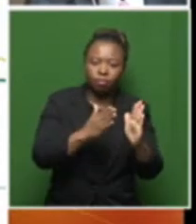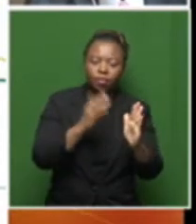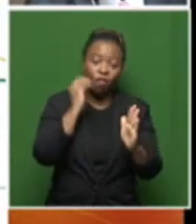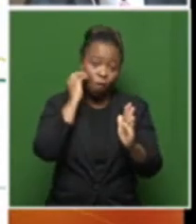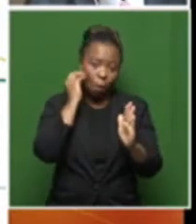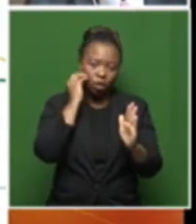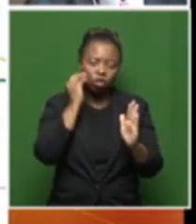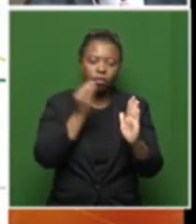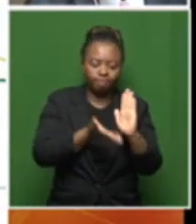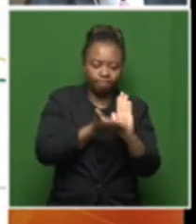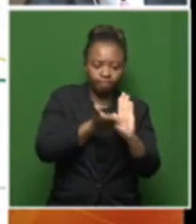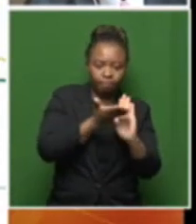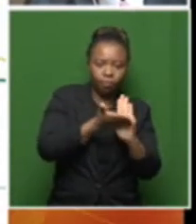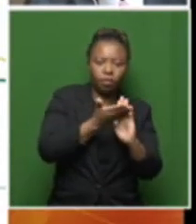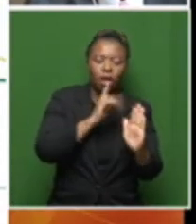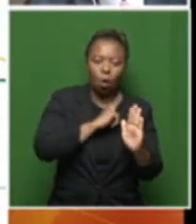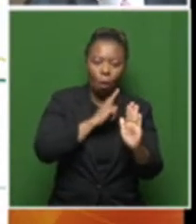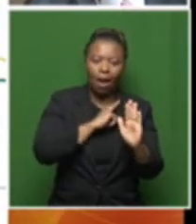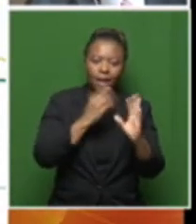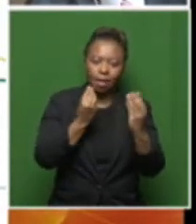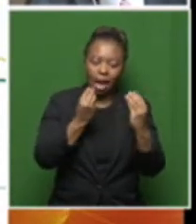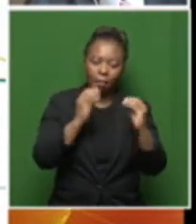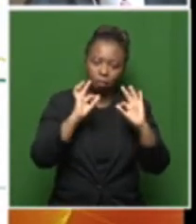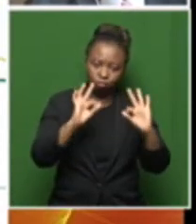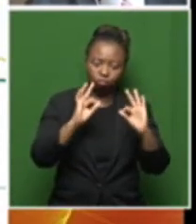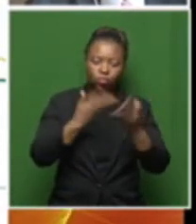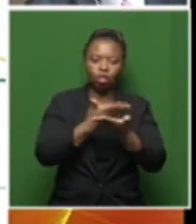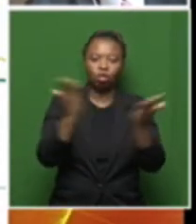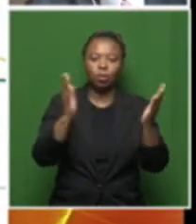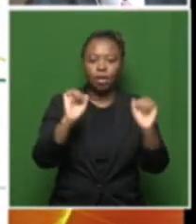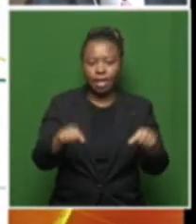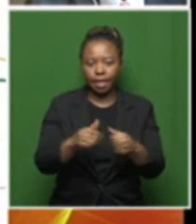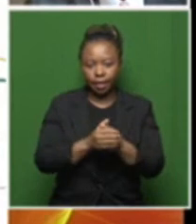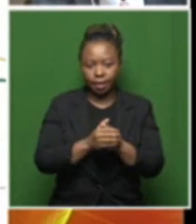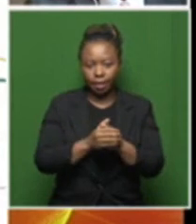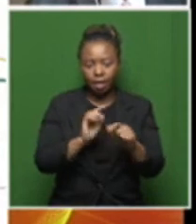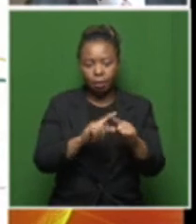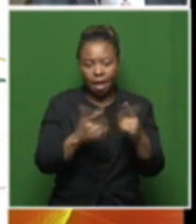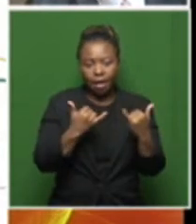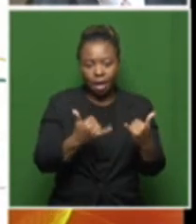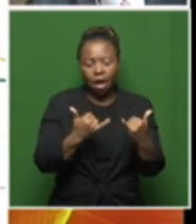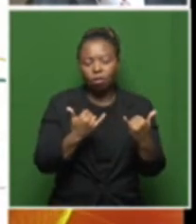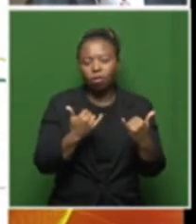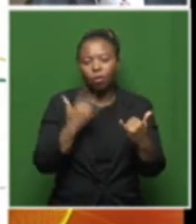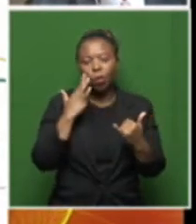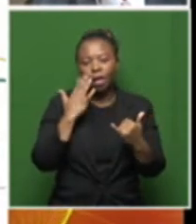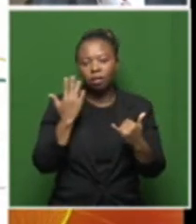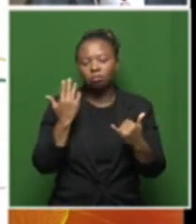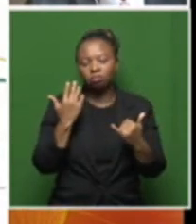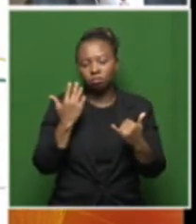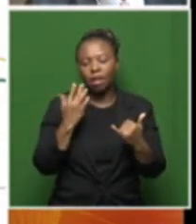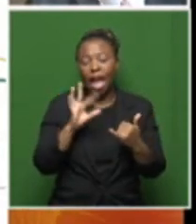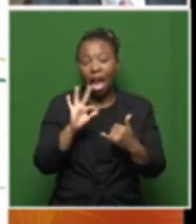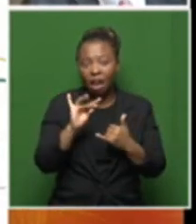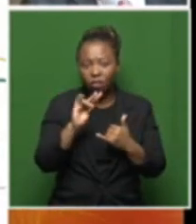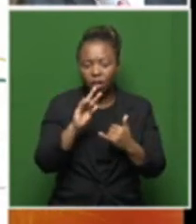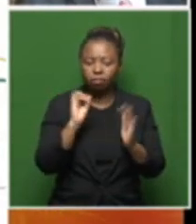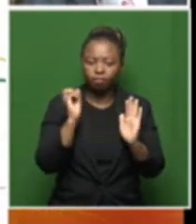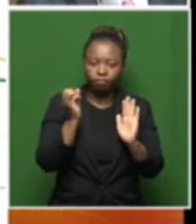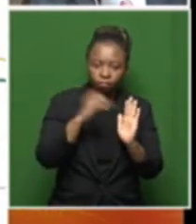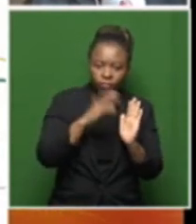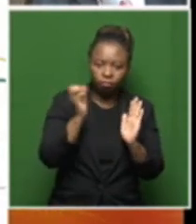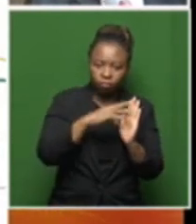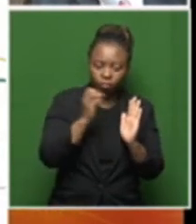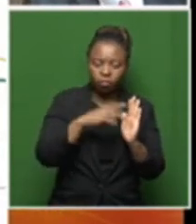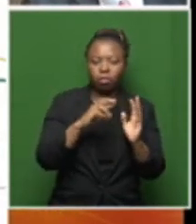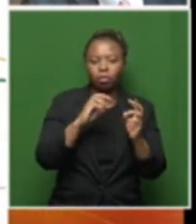so we're able to report an accurate figure. But these are the audited figures at night every single day. On the